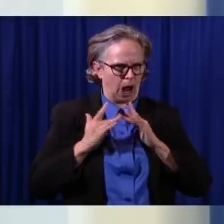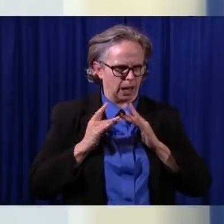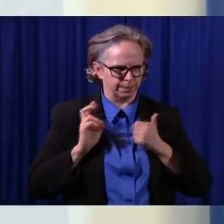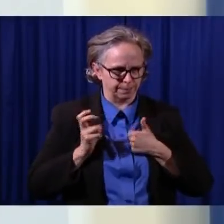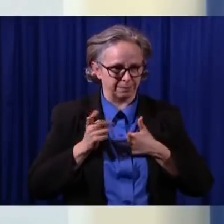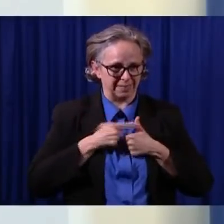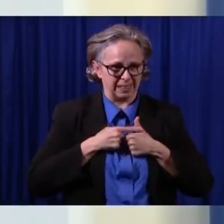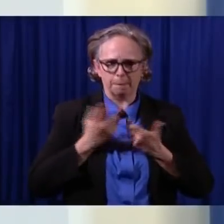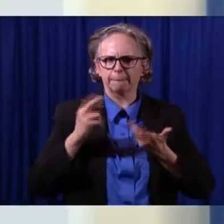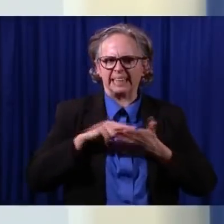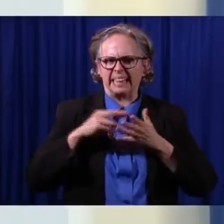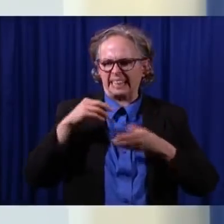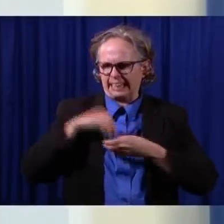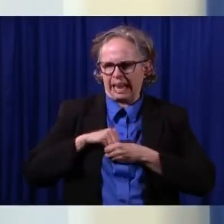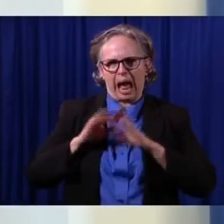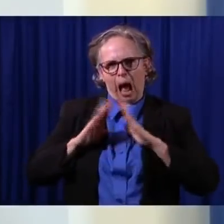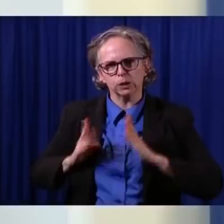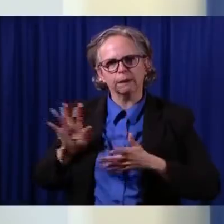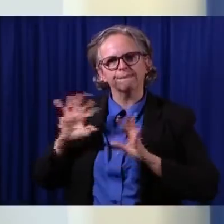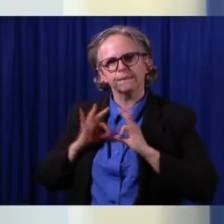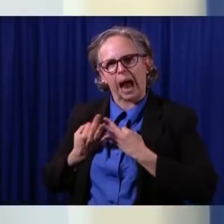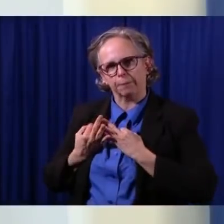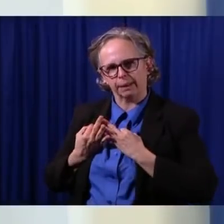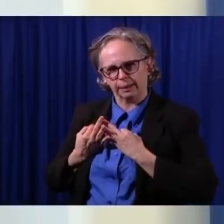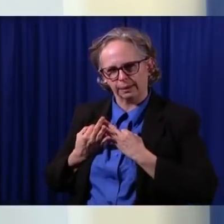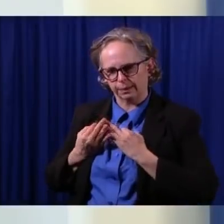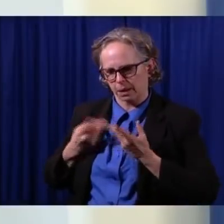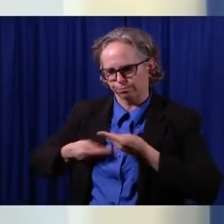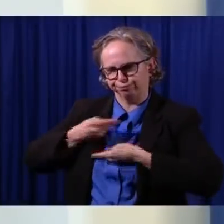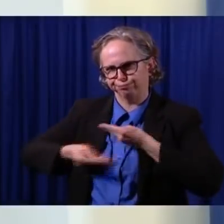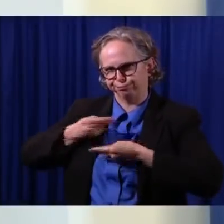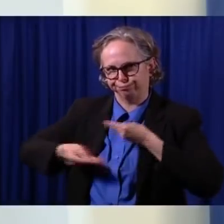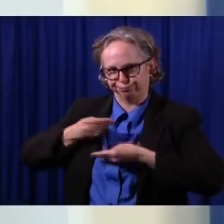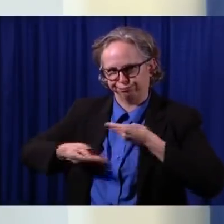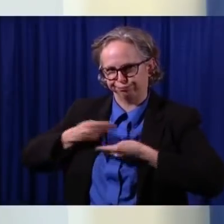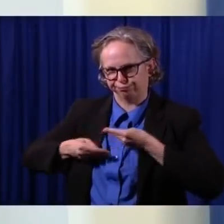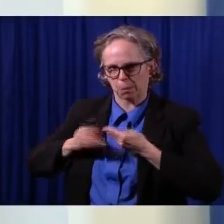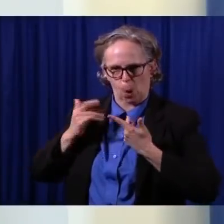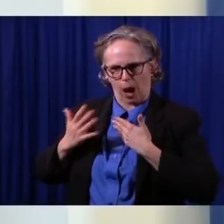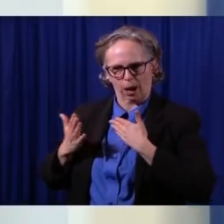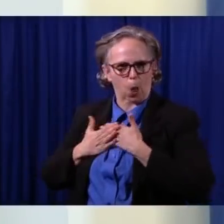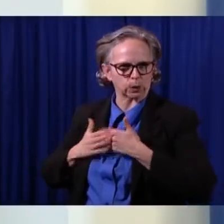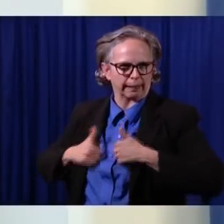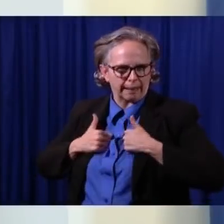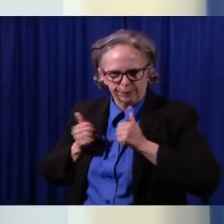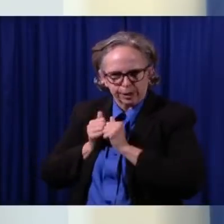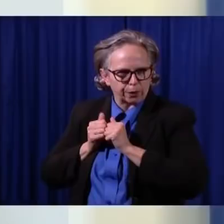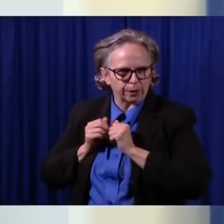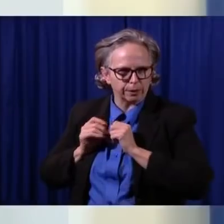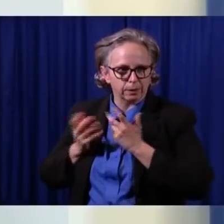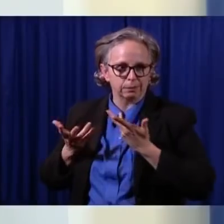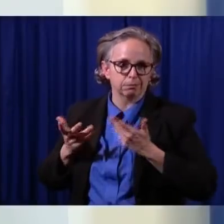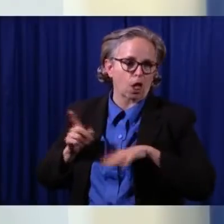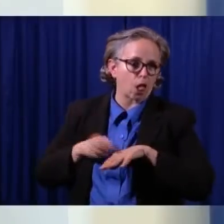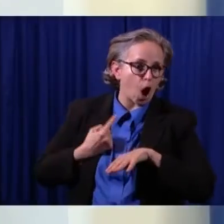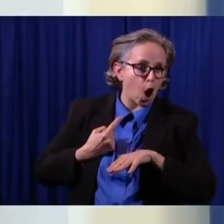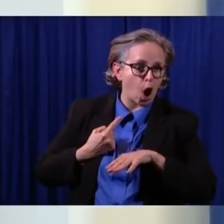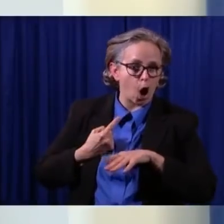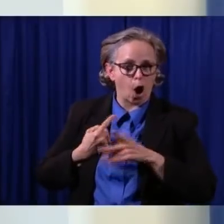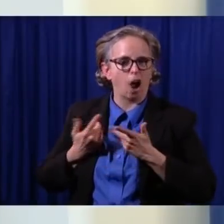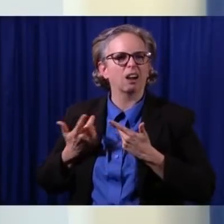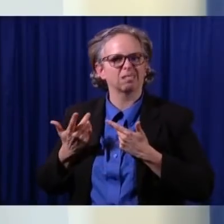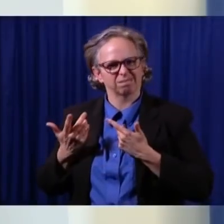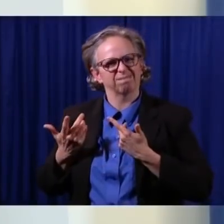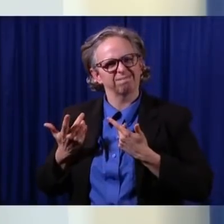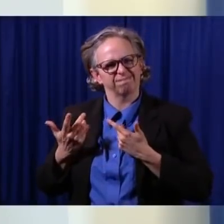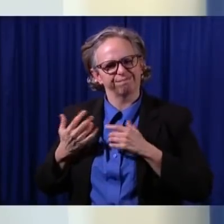in your household because you're having that intimate time face to face. And the longer time and the closer distance, the more likely it will be.